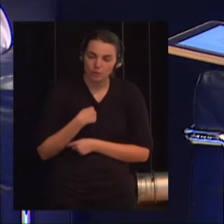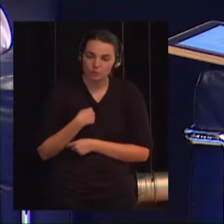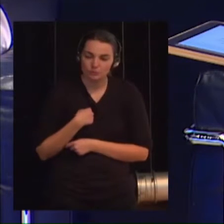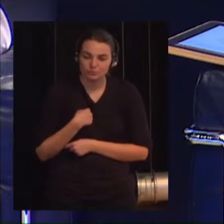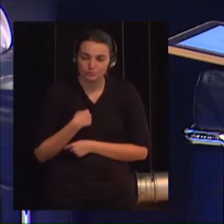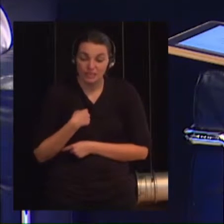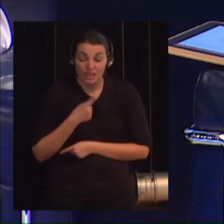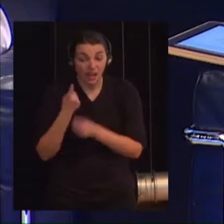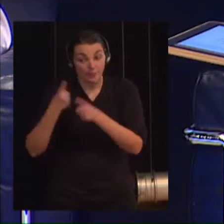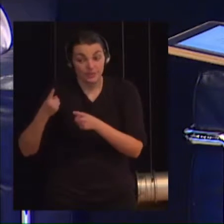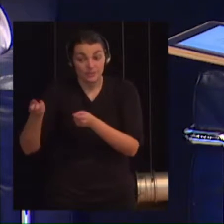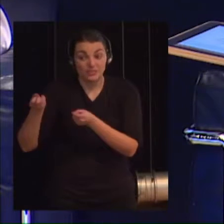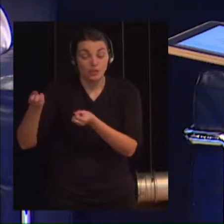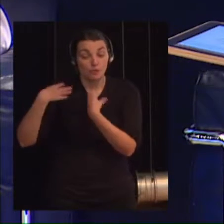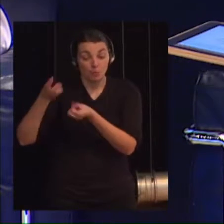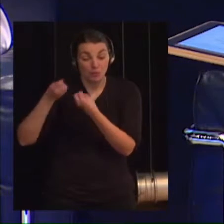kills.